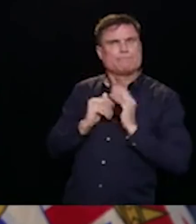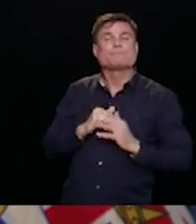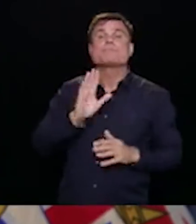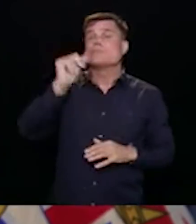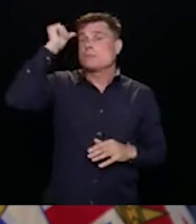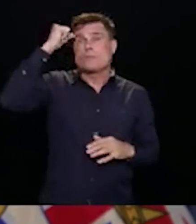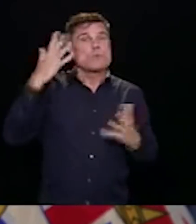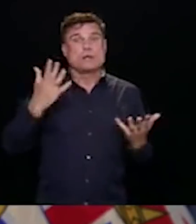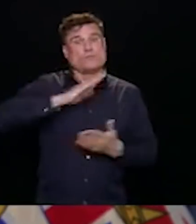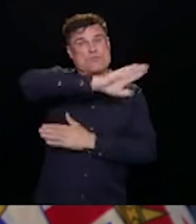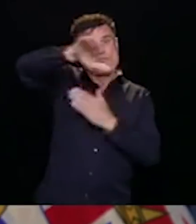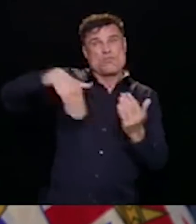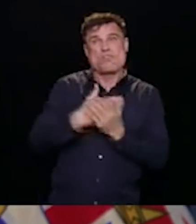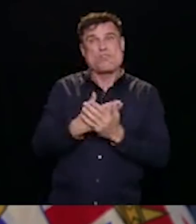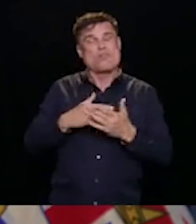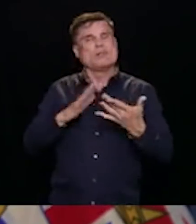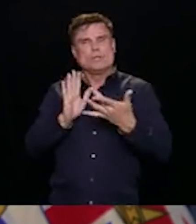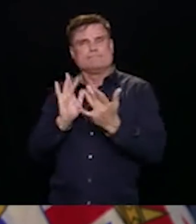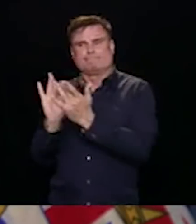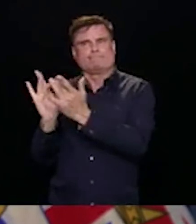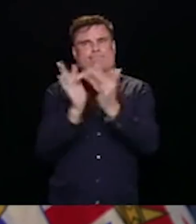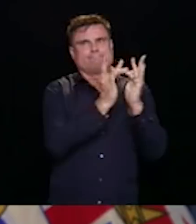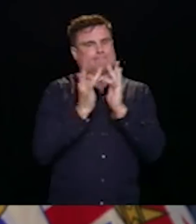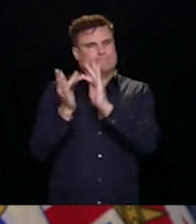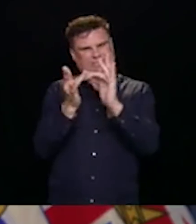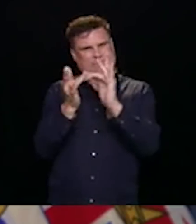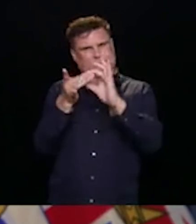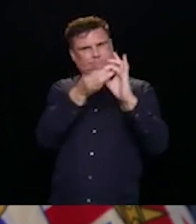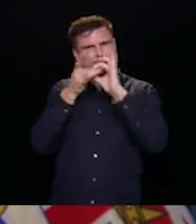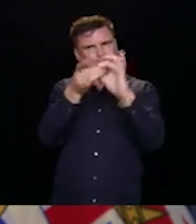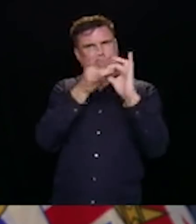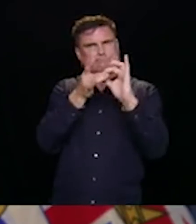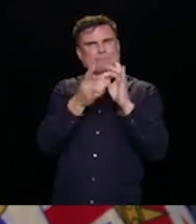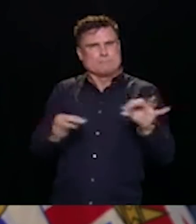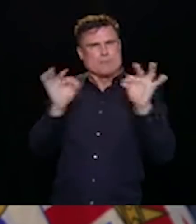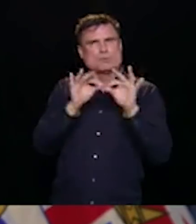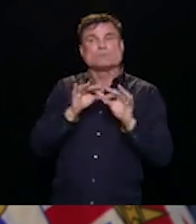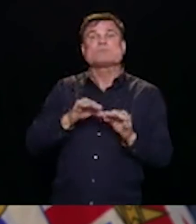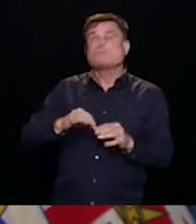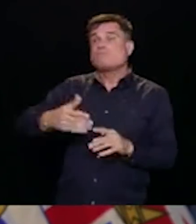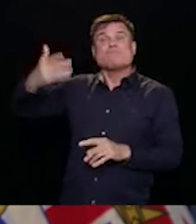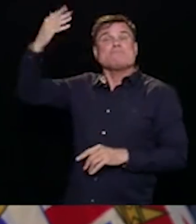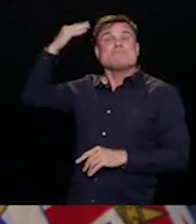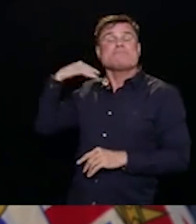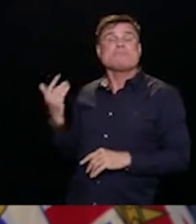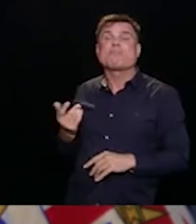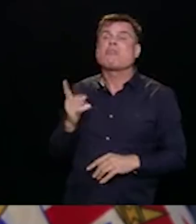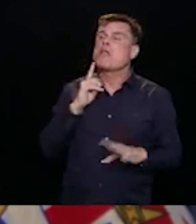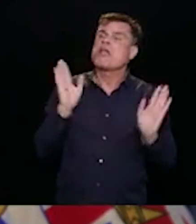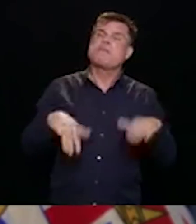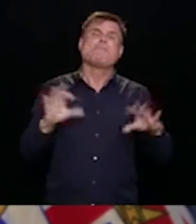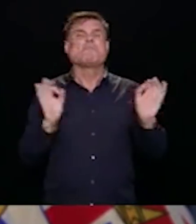have seen, in ways that we probably never imagined before. And just as we have worked together to flatten our curve